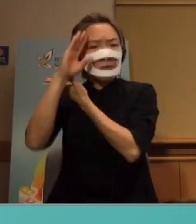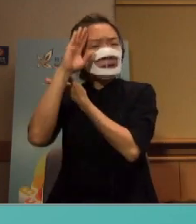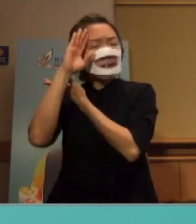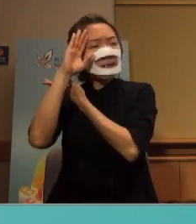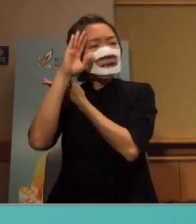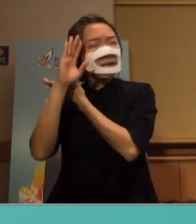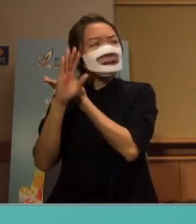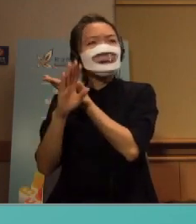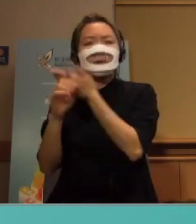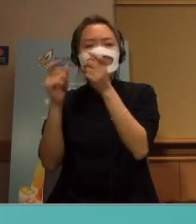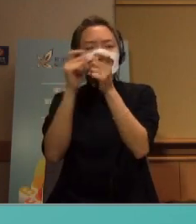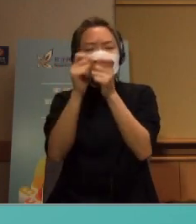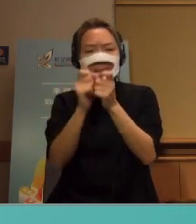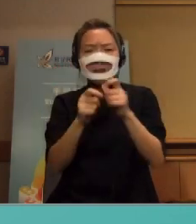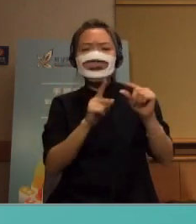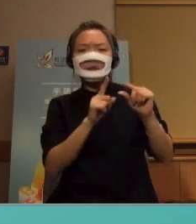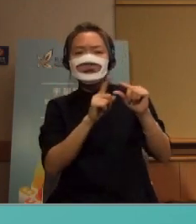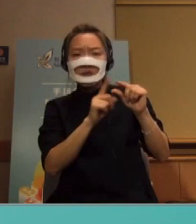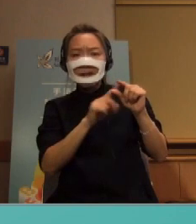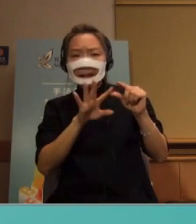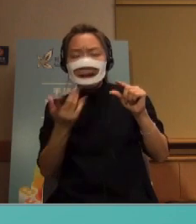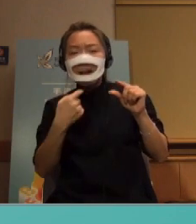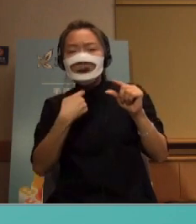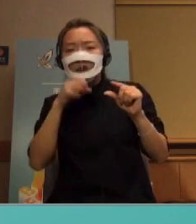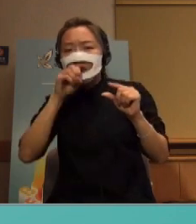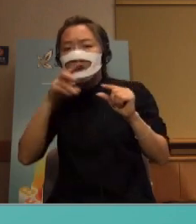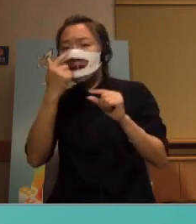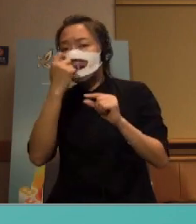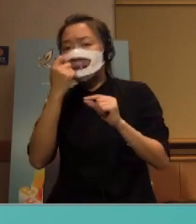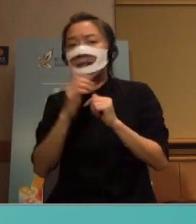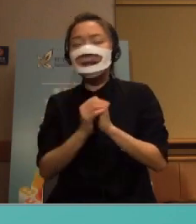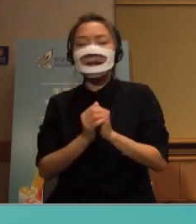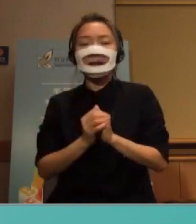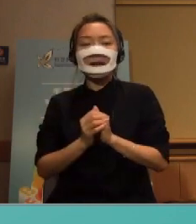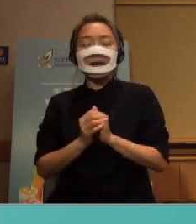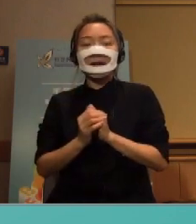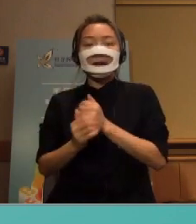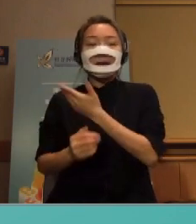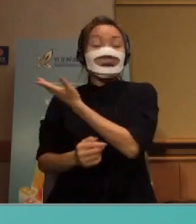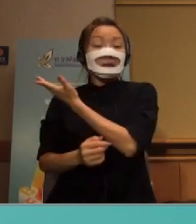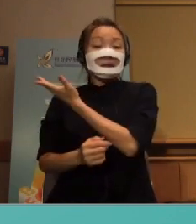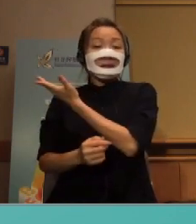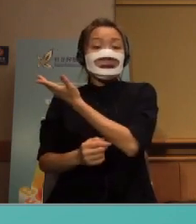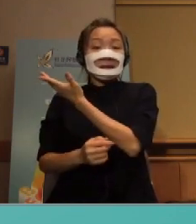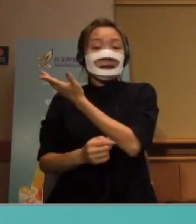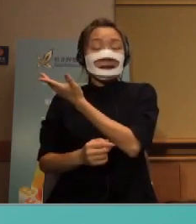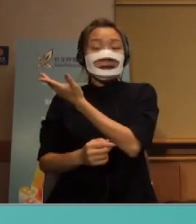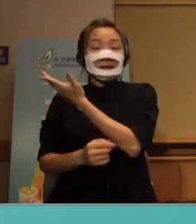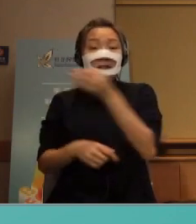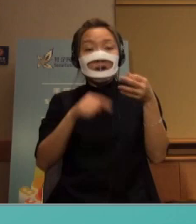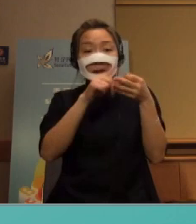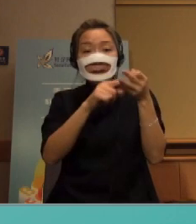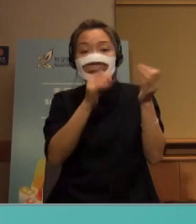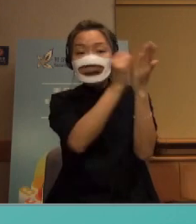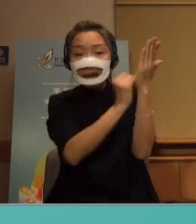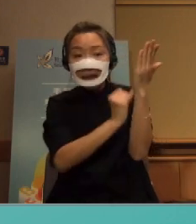to present in English. So basically, Metaverse Charity Foundation, we're focusing on promoting